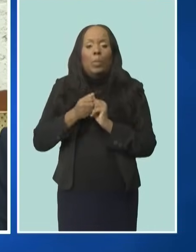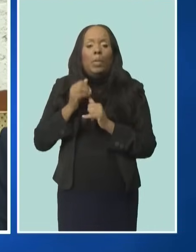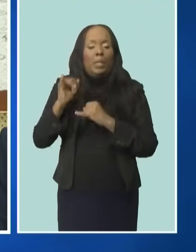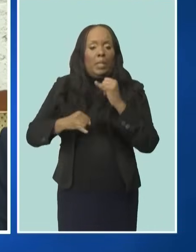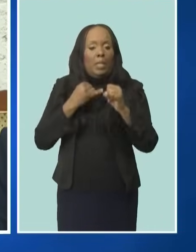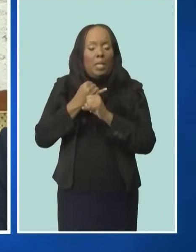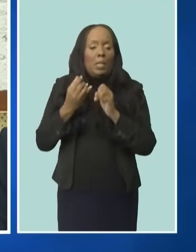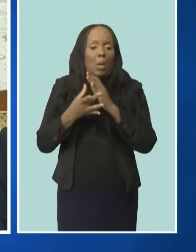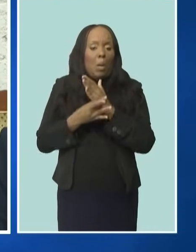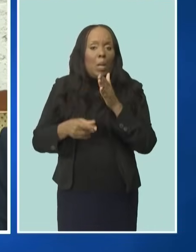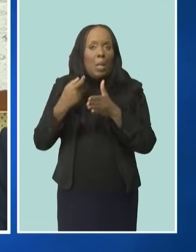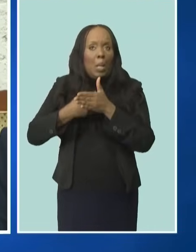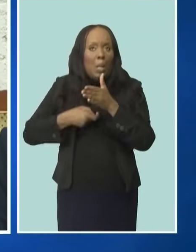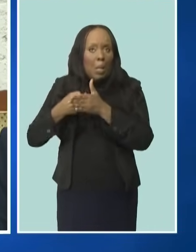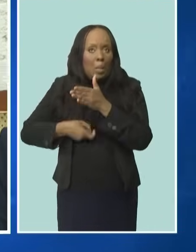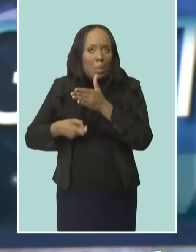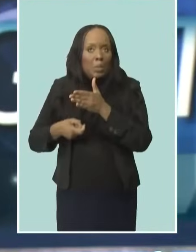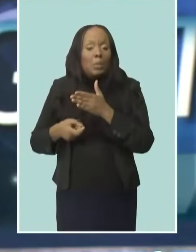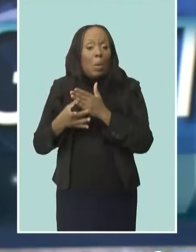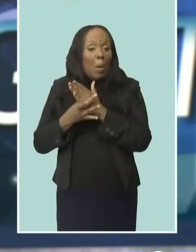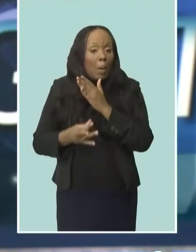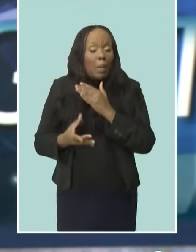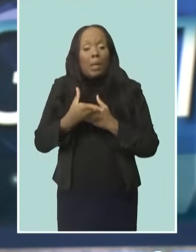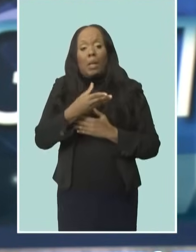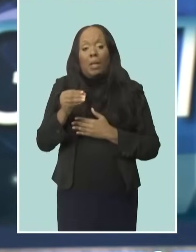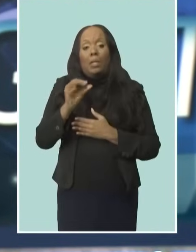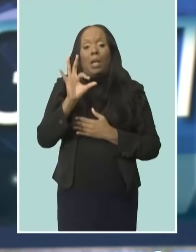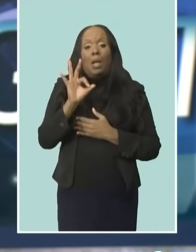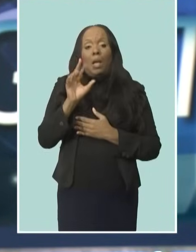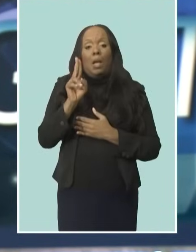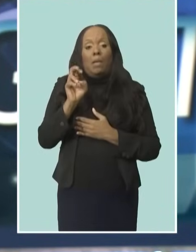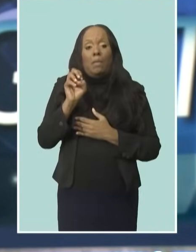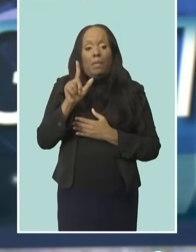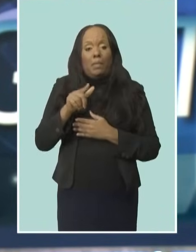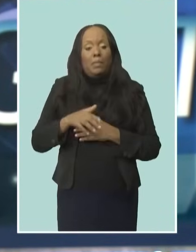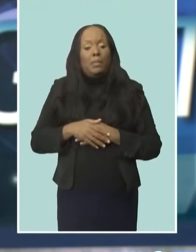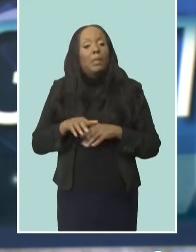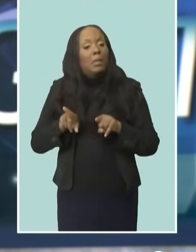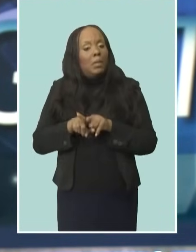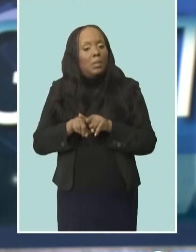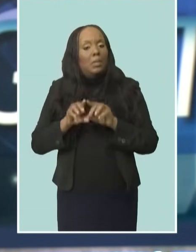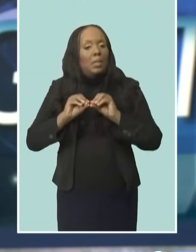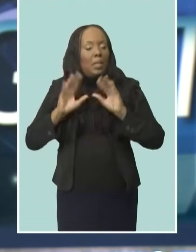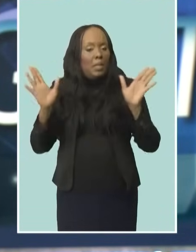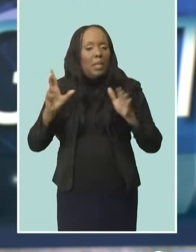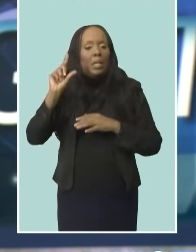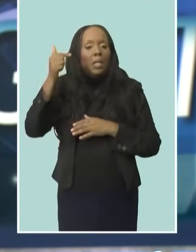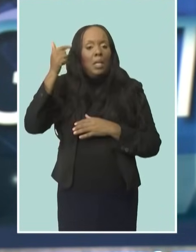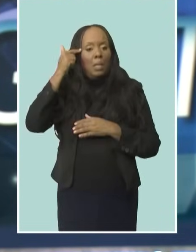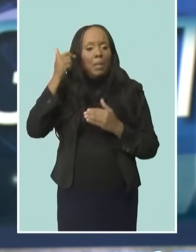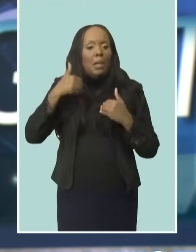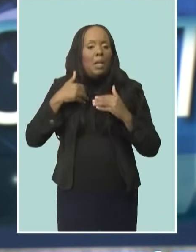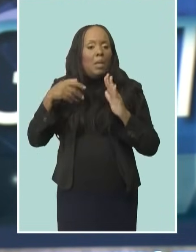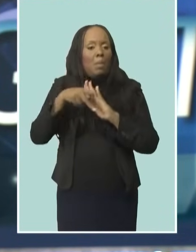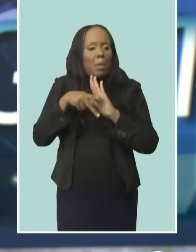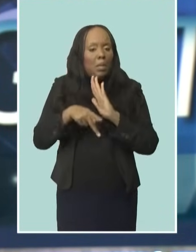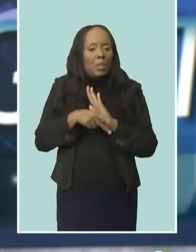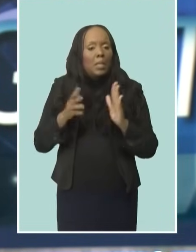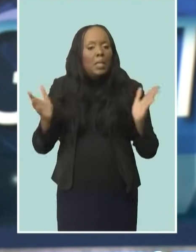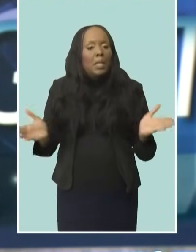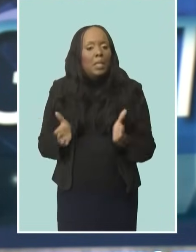prices as well as fuel prices. Minister Strachan is also making it clear that government has an aggressive policy to